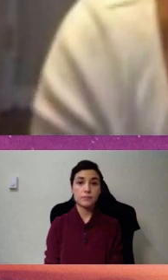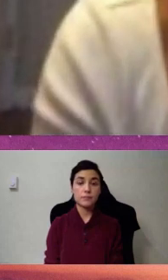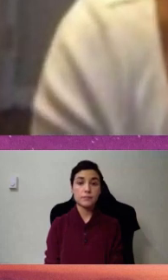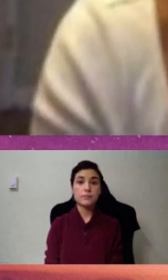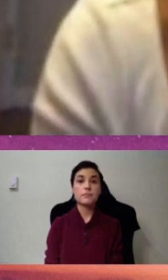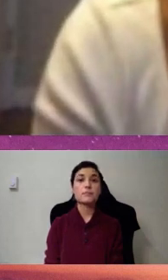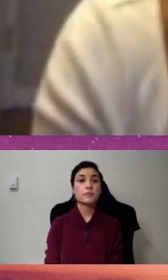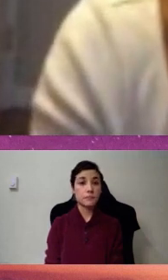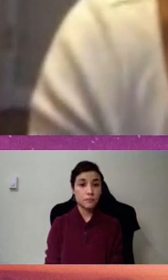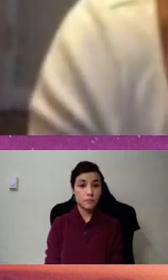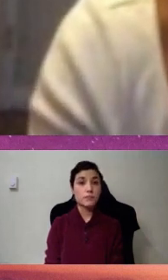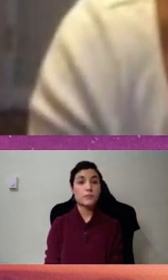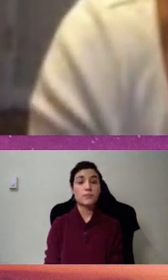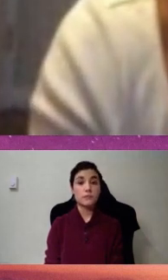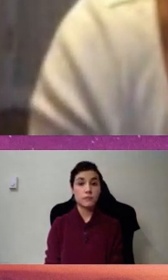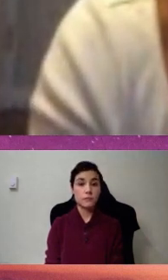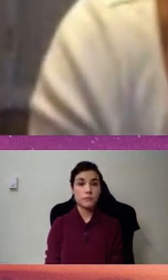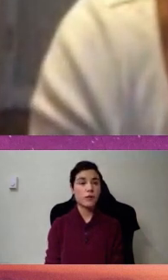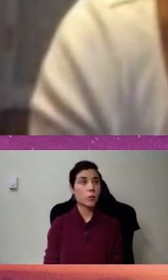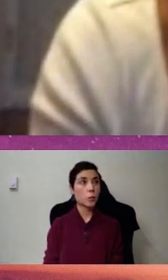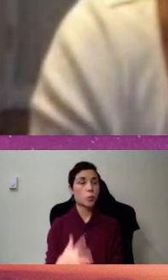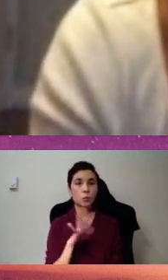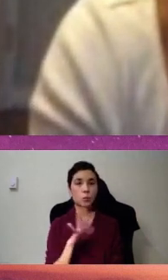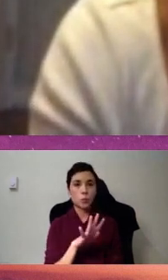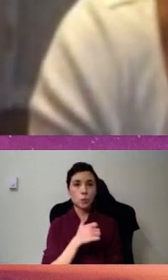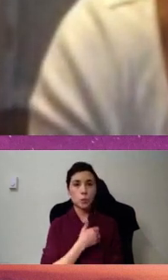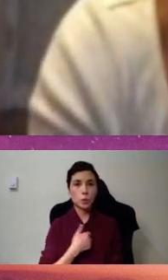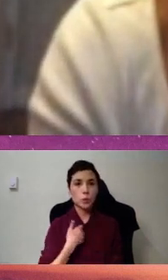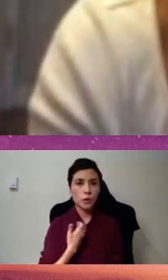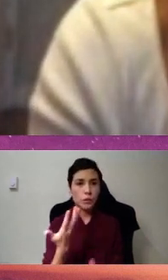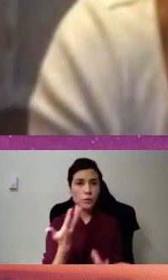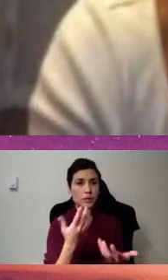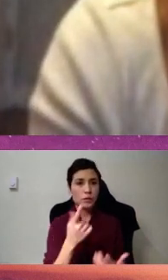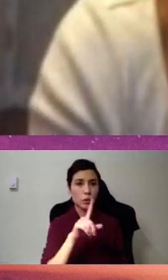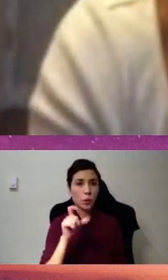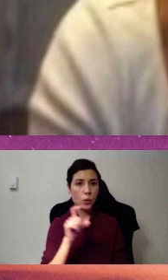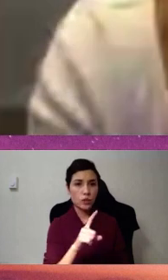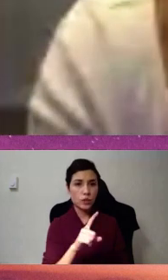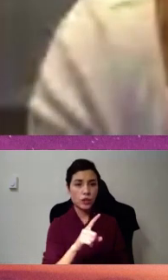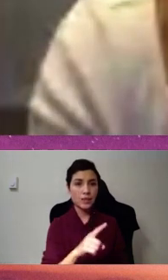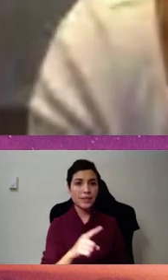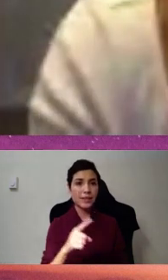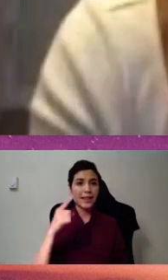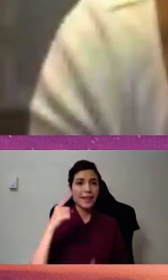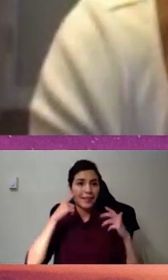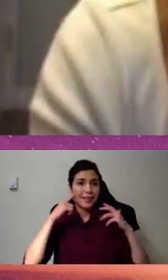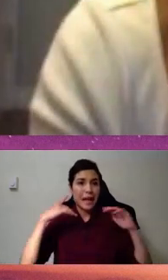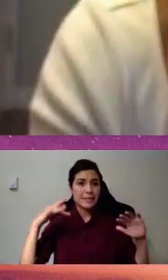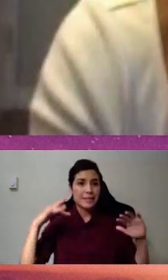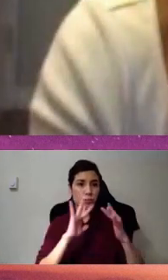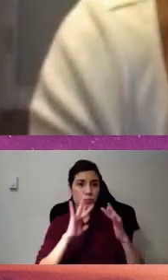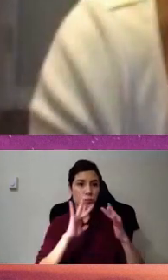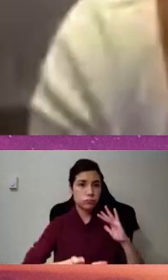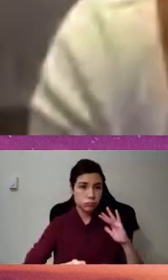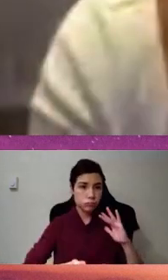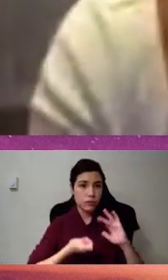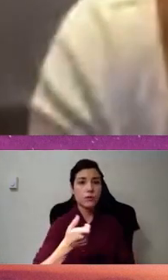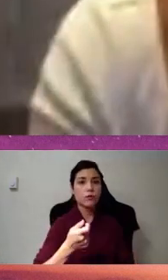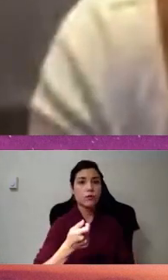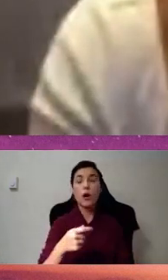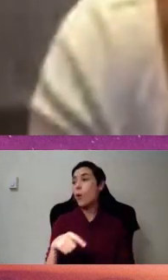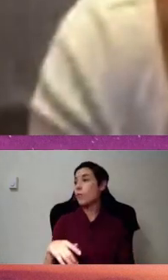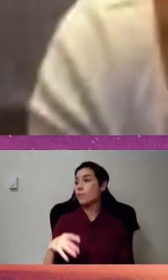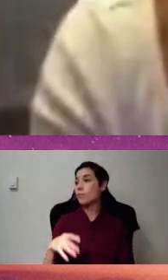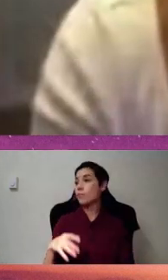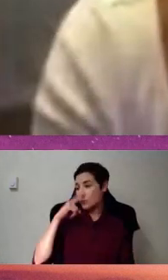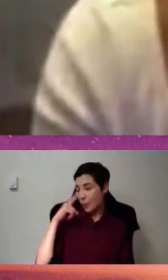So, sorry, what was the question, Malcolm? You cut off a bit there. No problem. Sorry about that. It's just, how